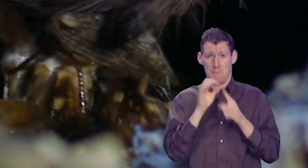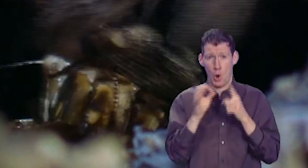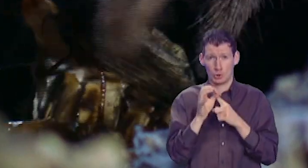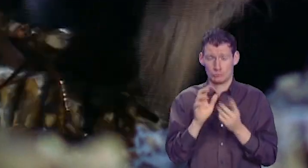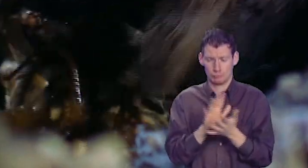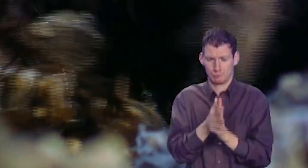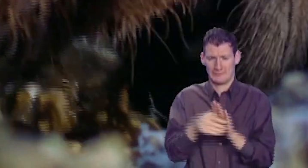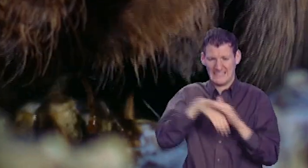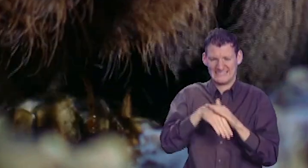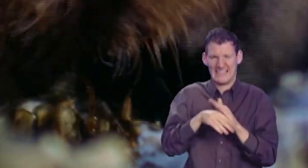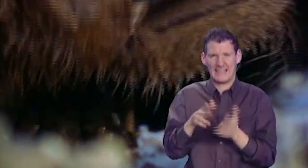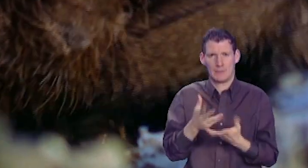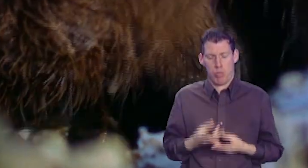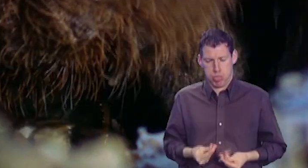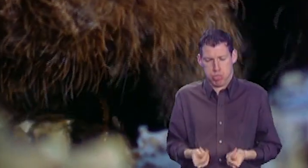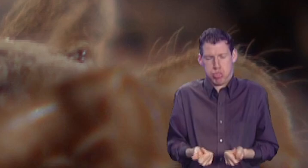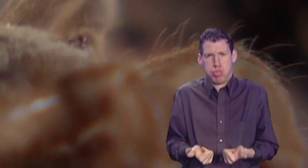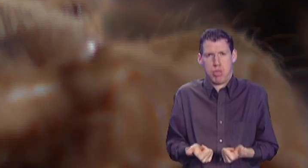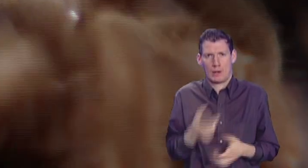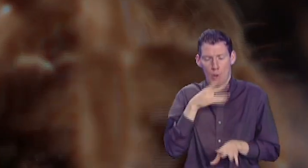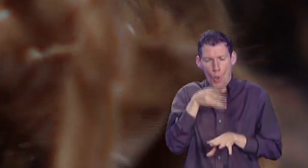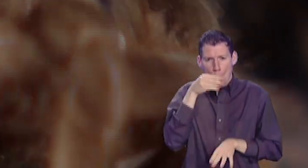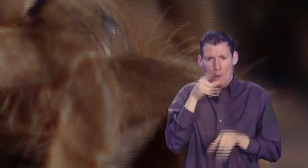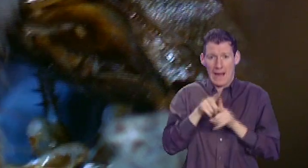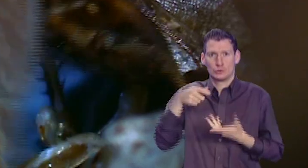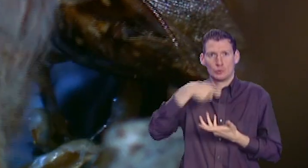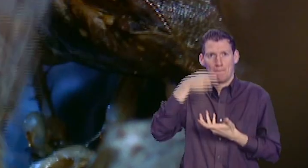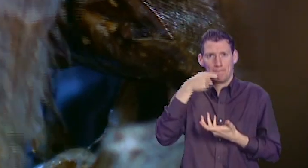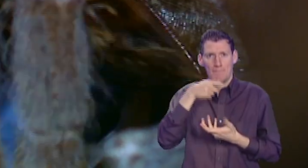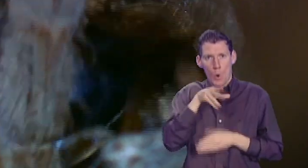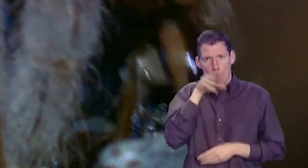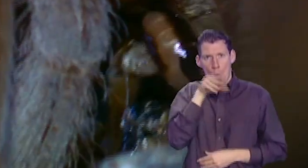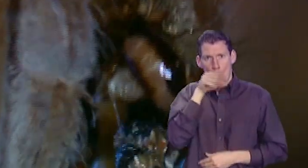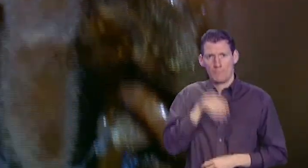their prey's innards into a creamy, highly nutritious soup.